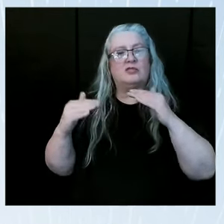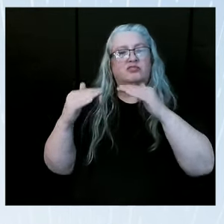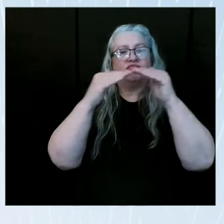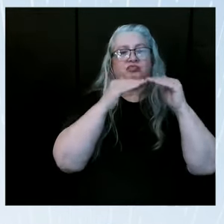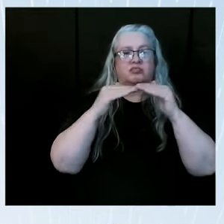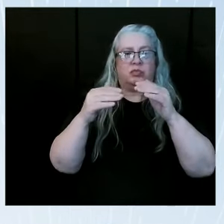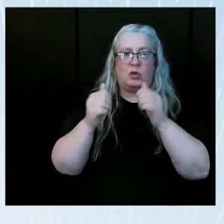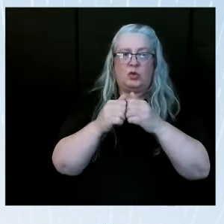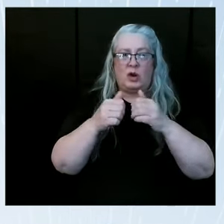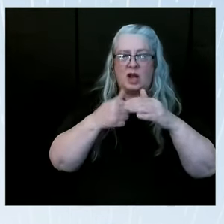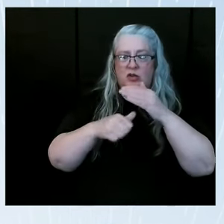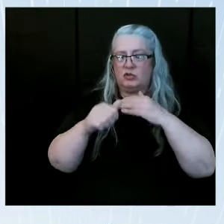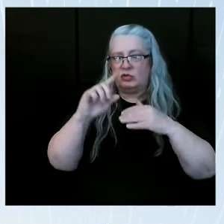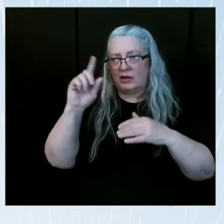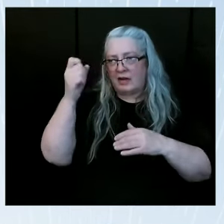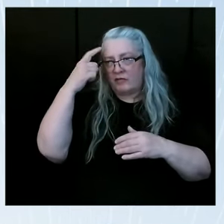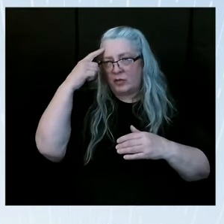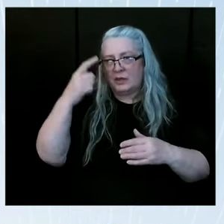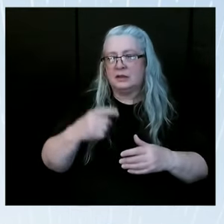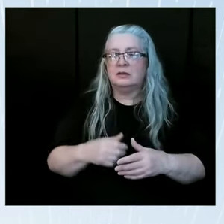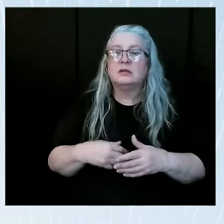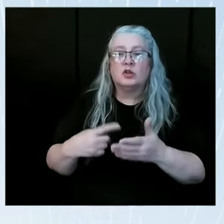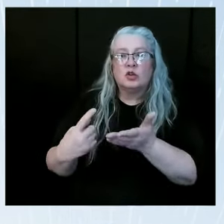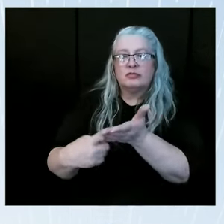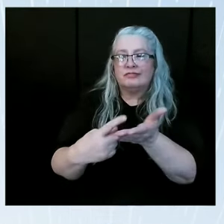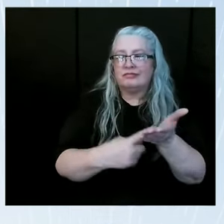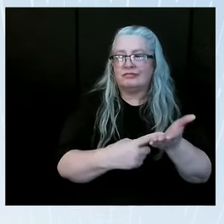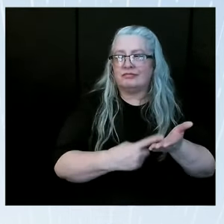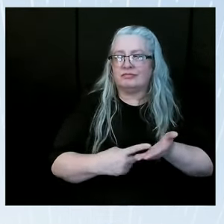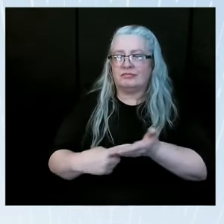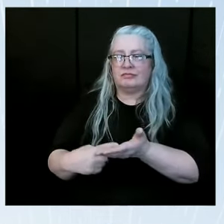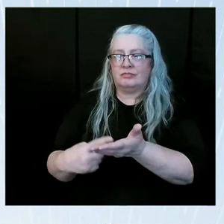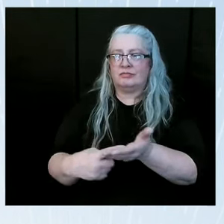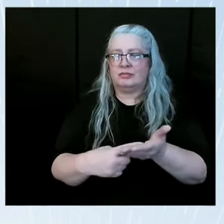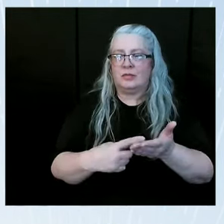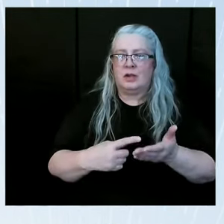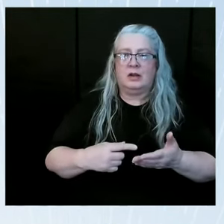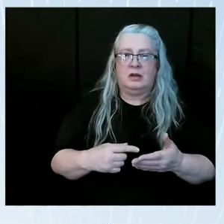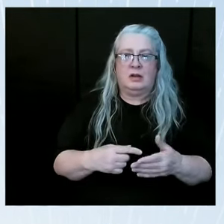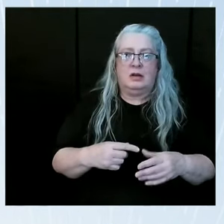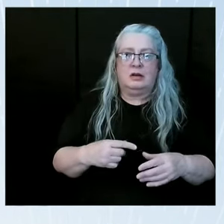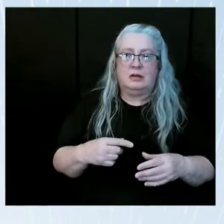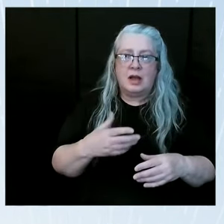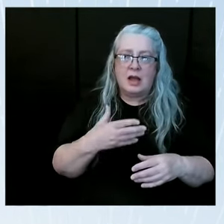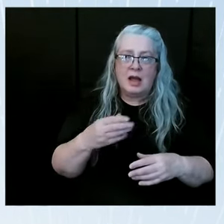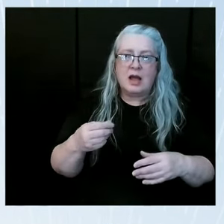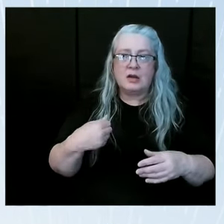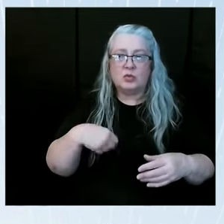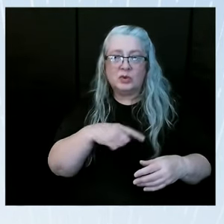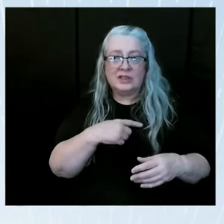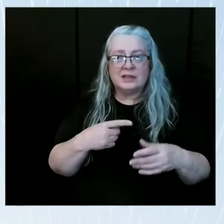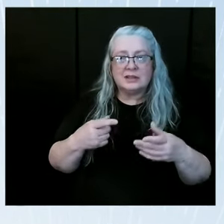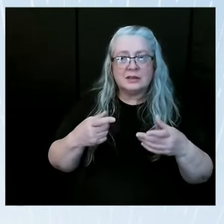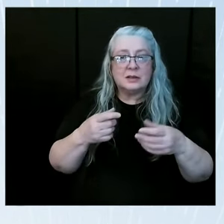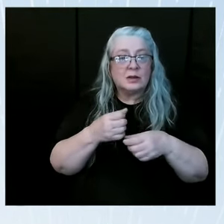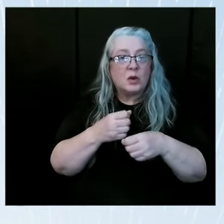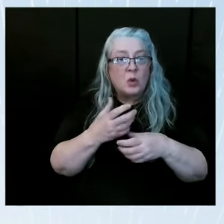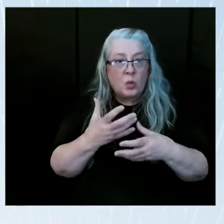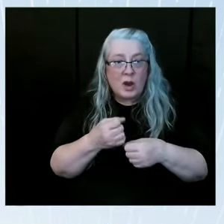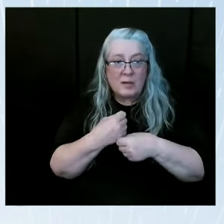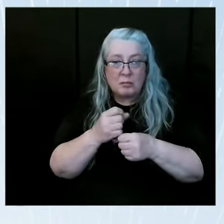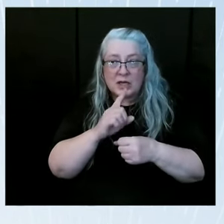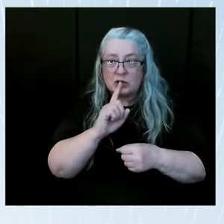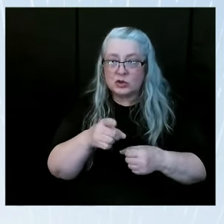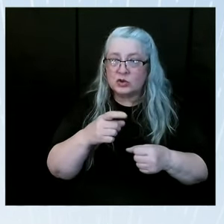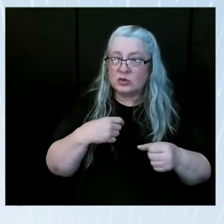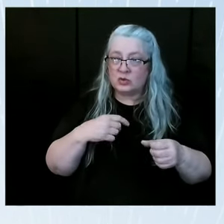Through our domestic worker and person registration program, we check on the welfare of domestic workers employed by representatives of foreign governments